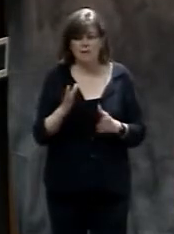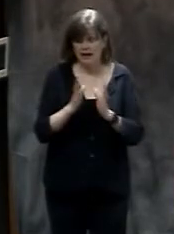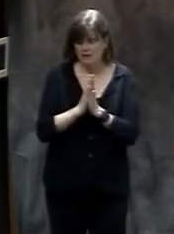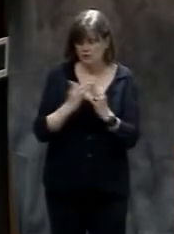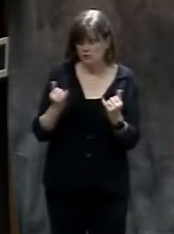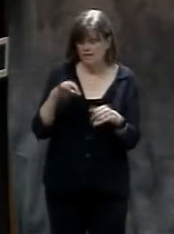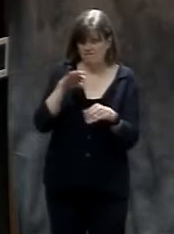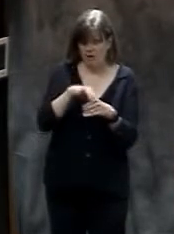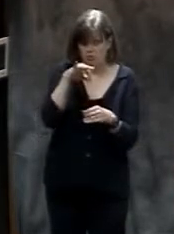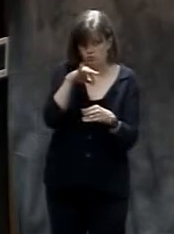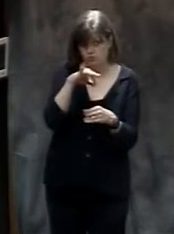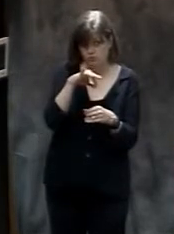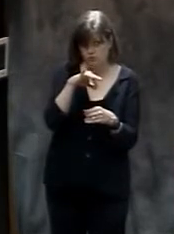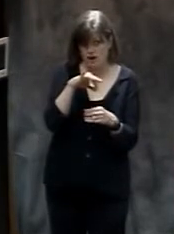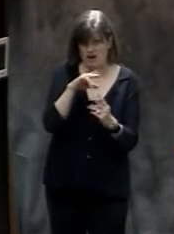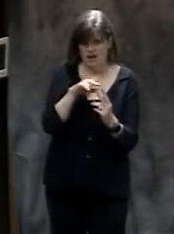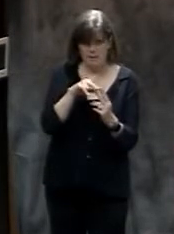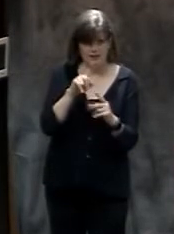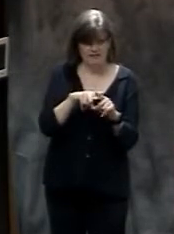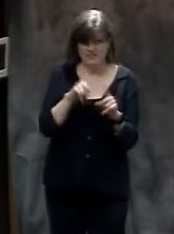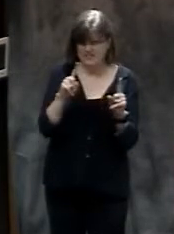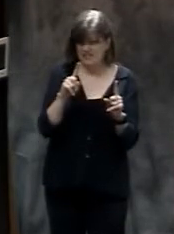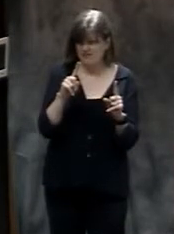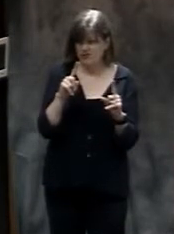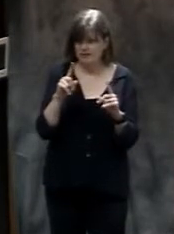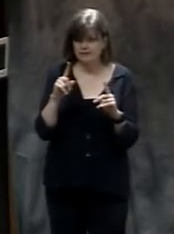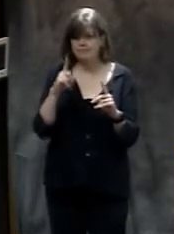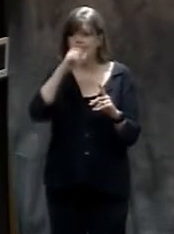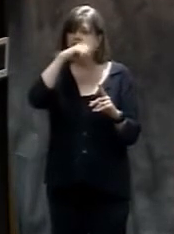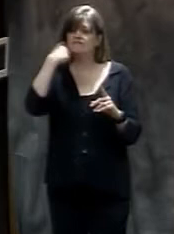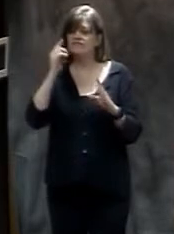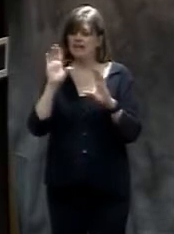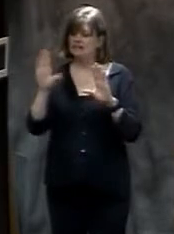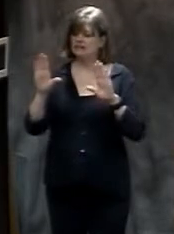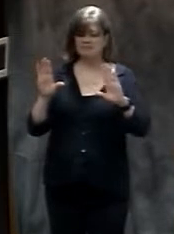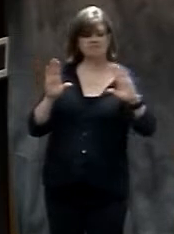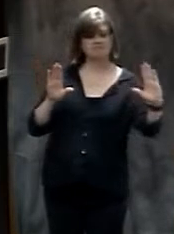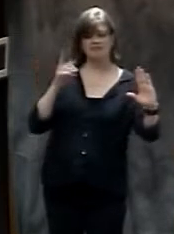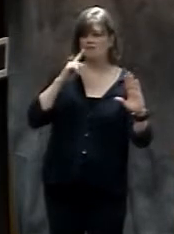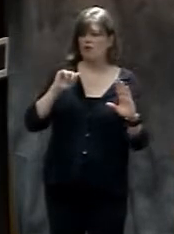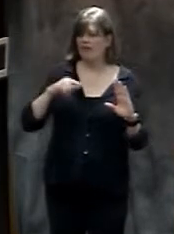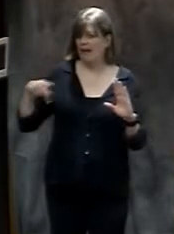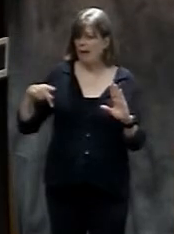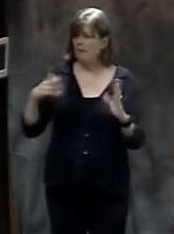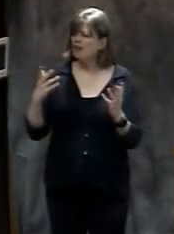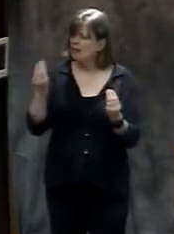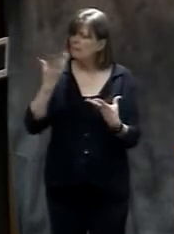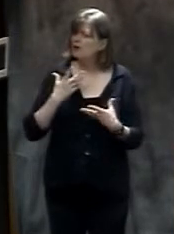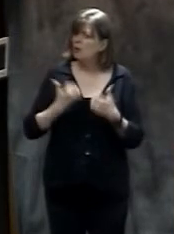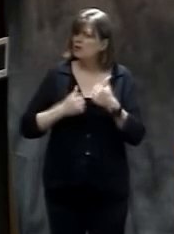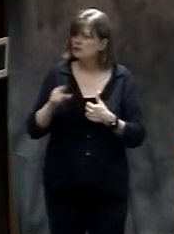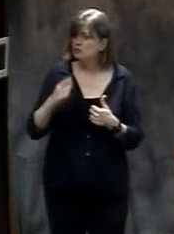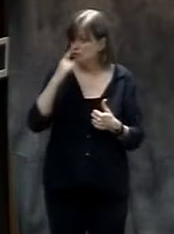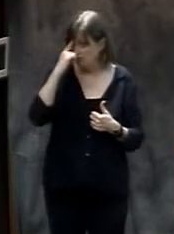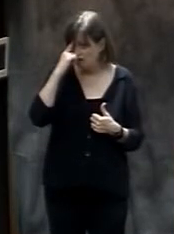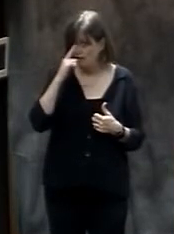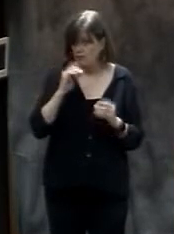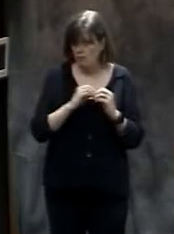now to vote on a couple of different faces for this app, and let me know which one you think might be more